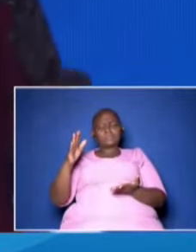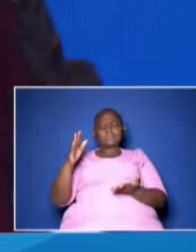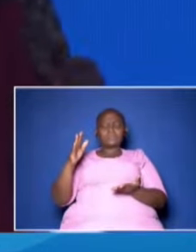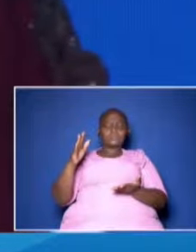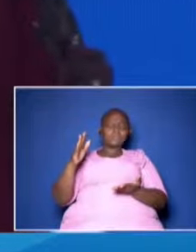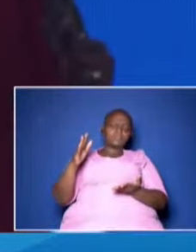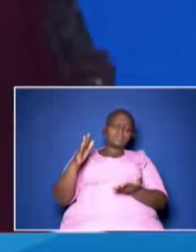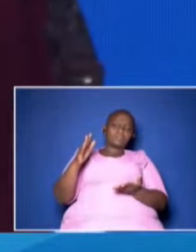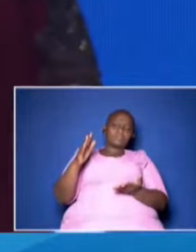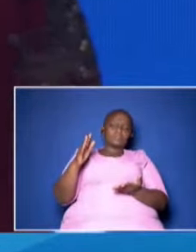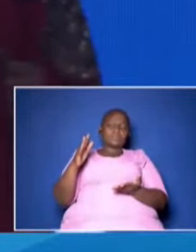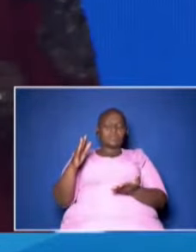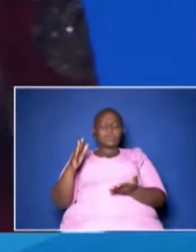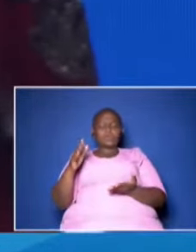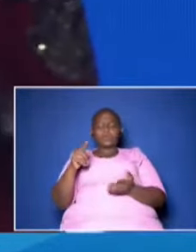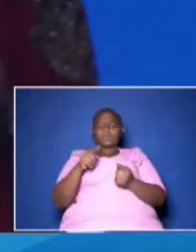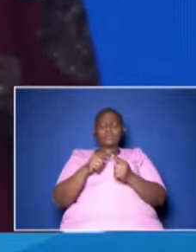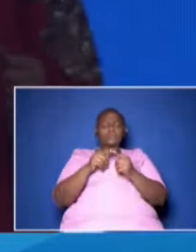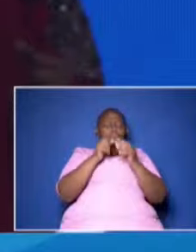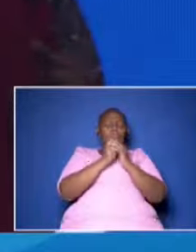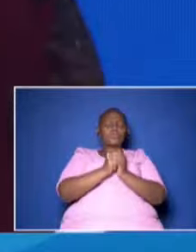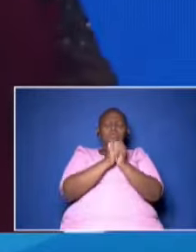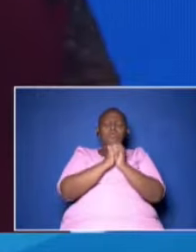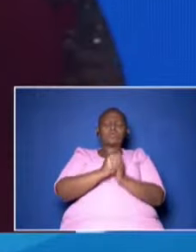You To Worship